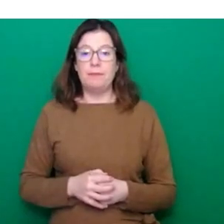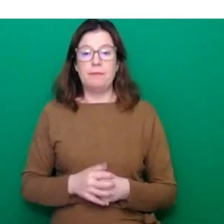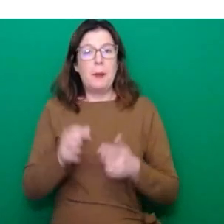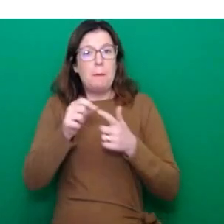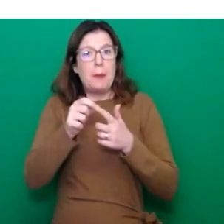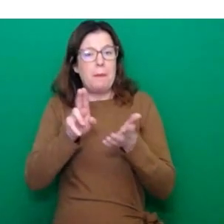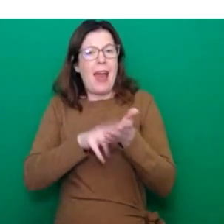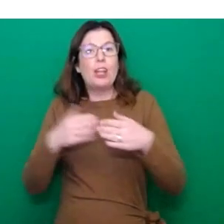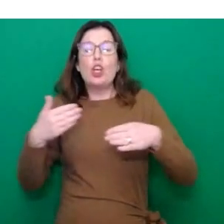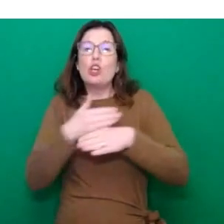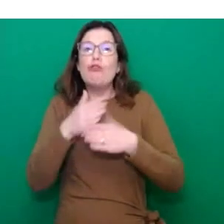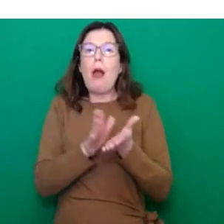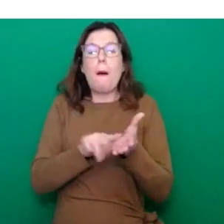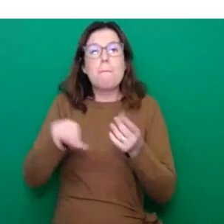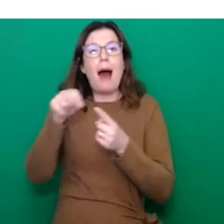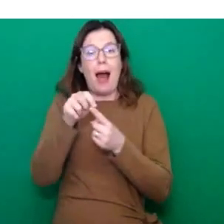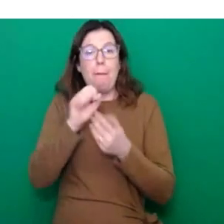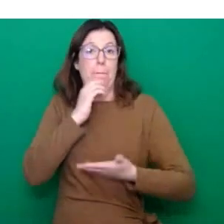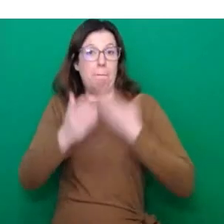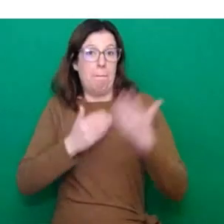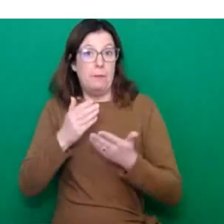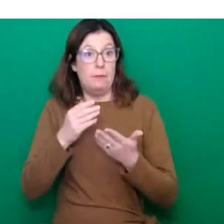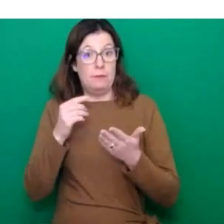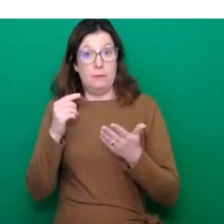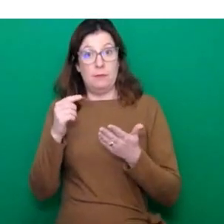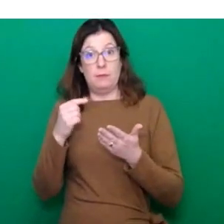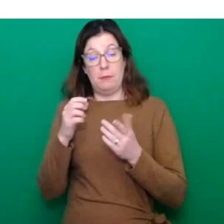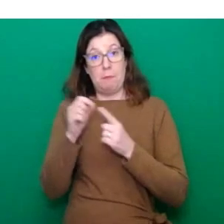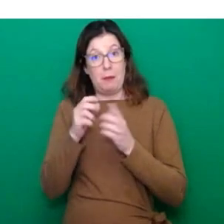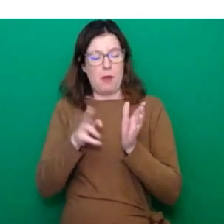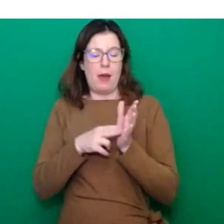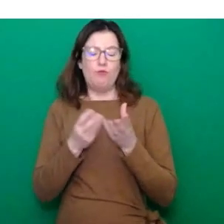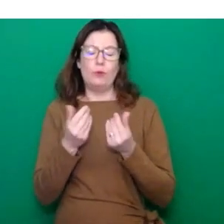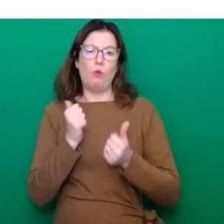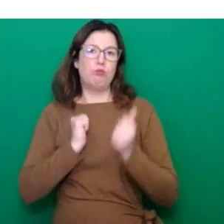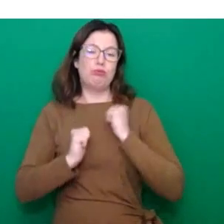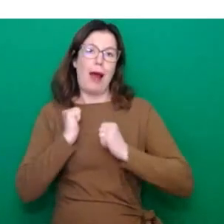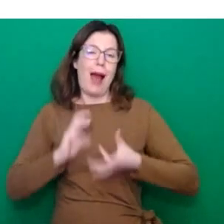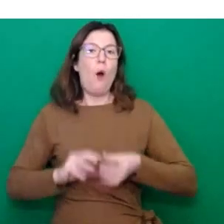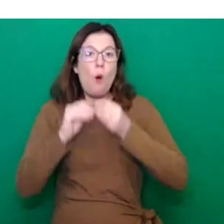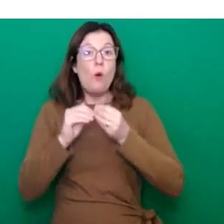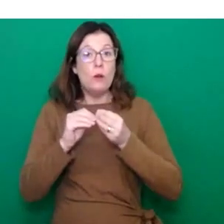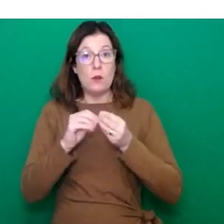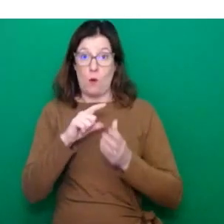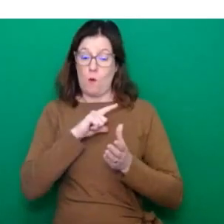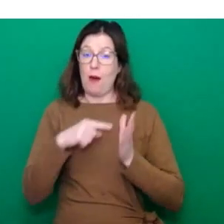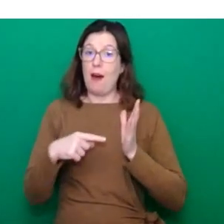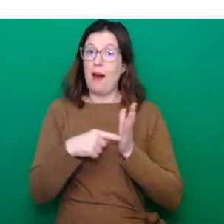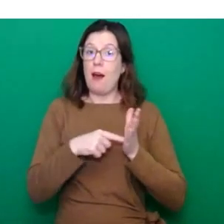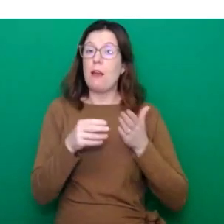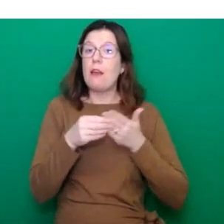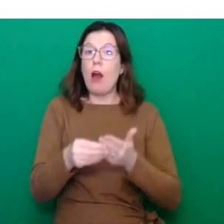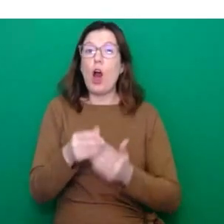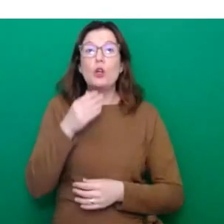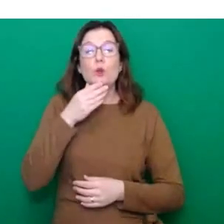PPN career map. So this is a resource that we're really proud of in the PPN and that we think is a really, really useful guide to the